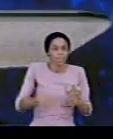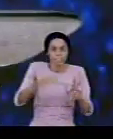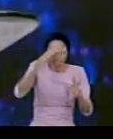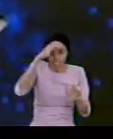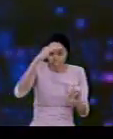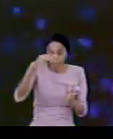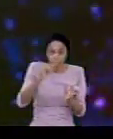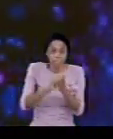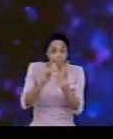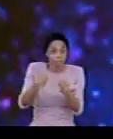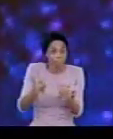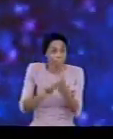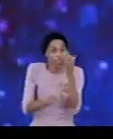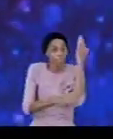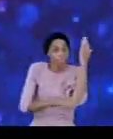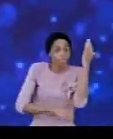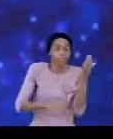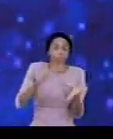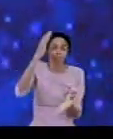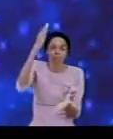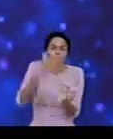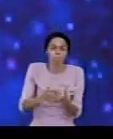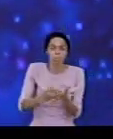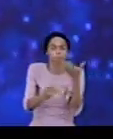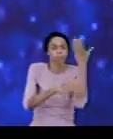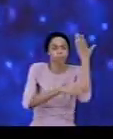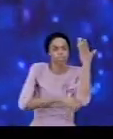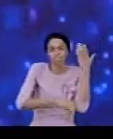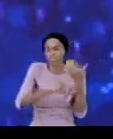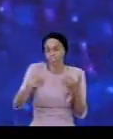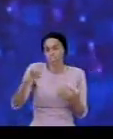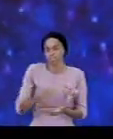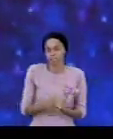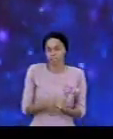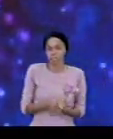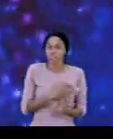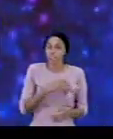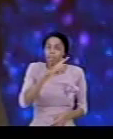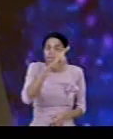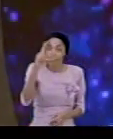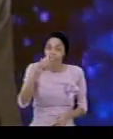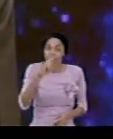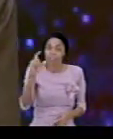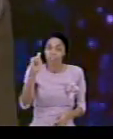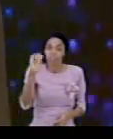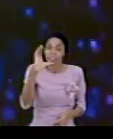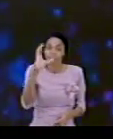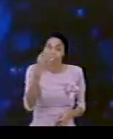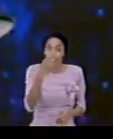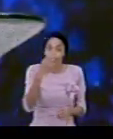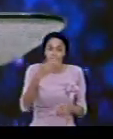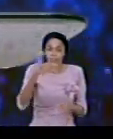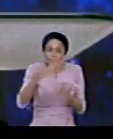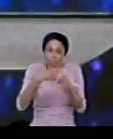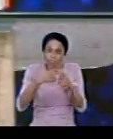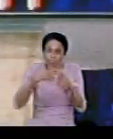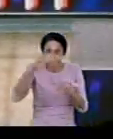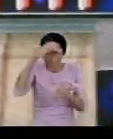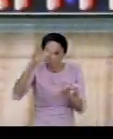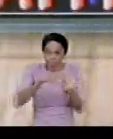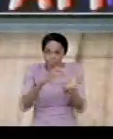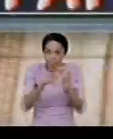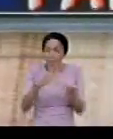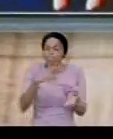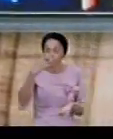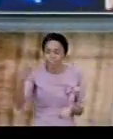stole steal no more. And Zacchaeus said, Lord,